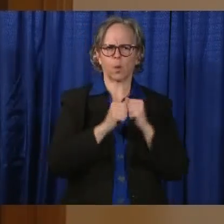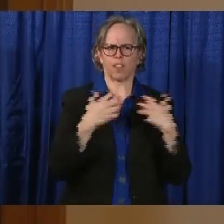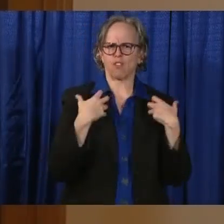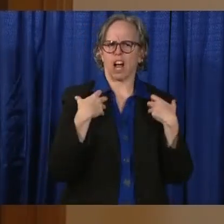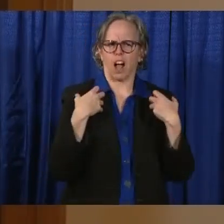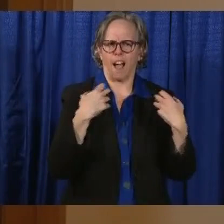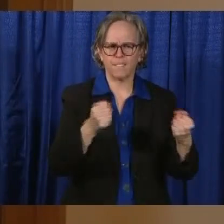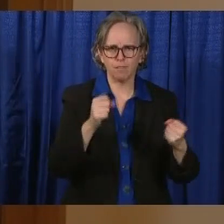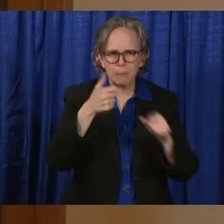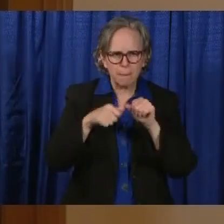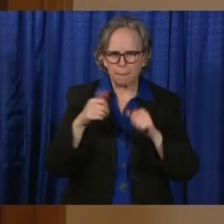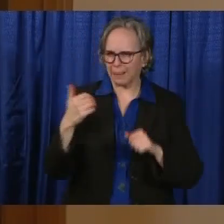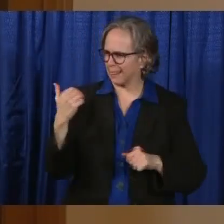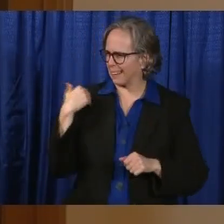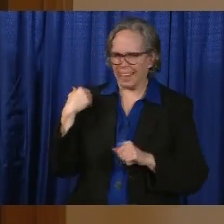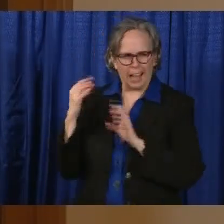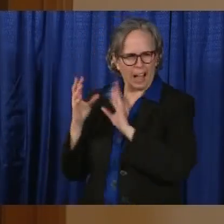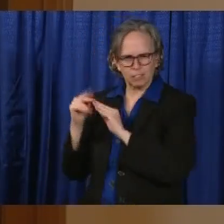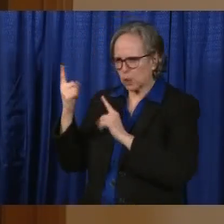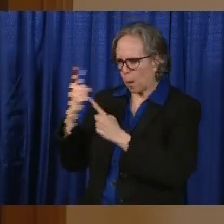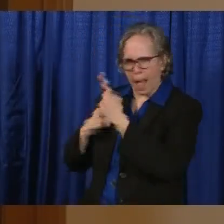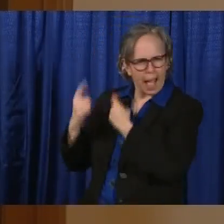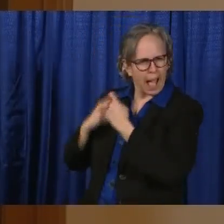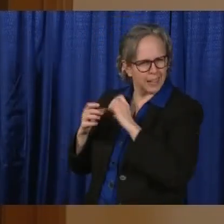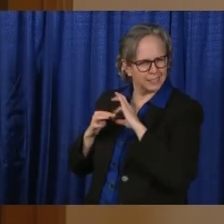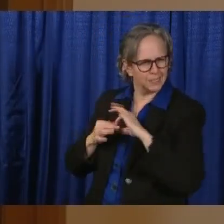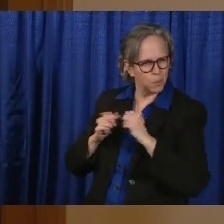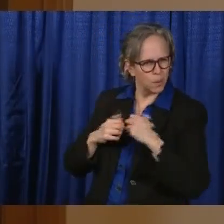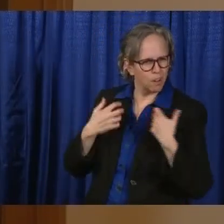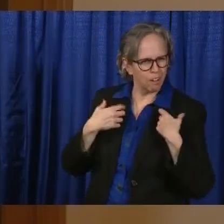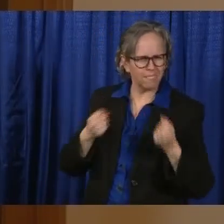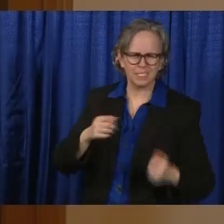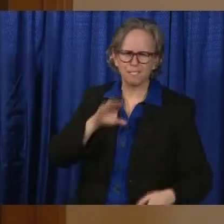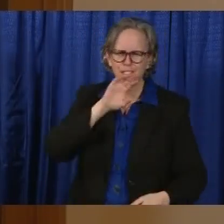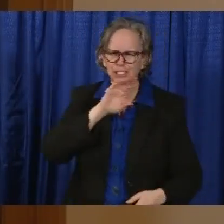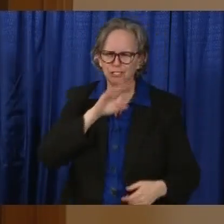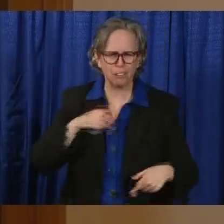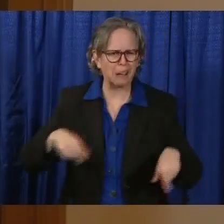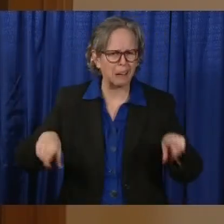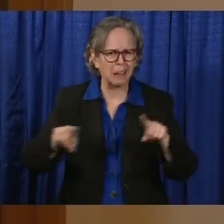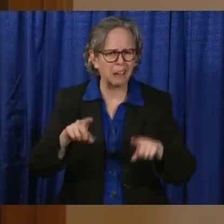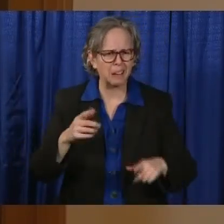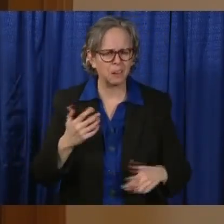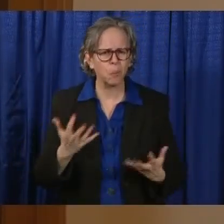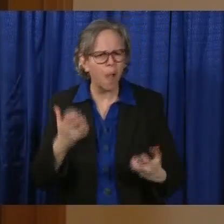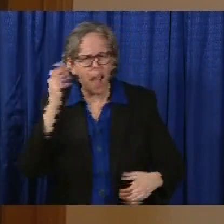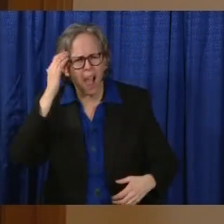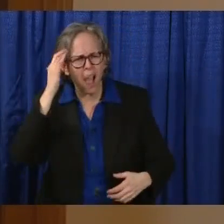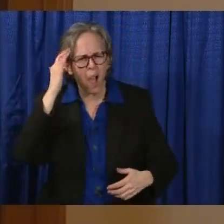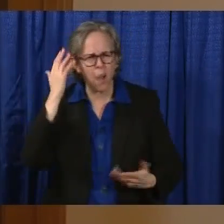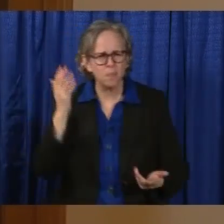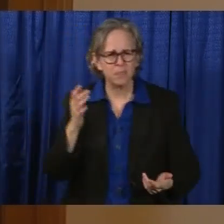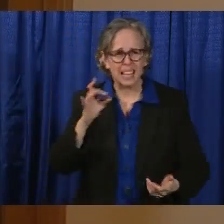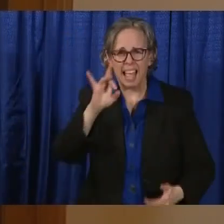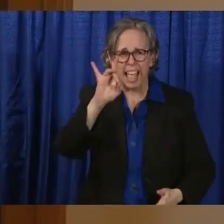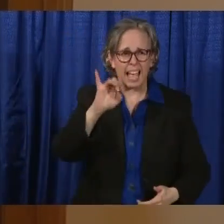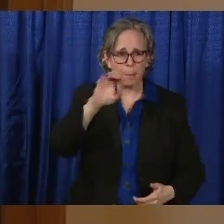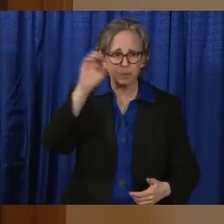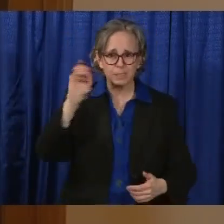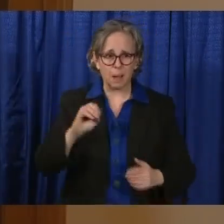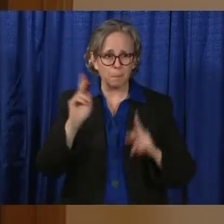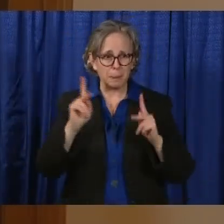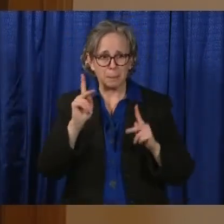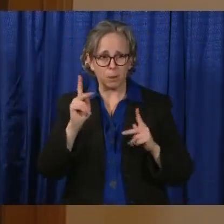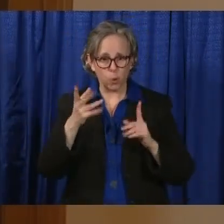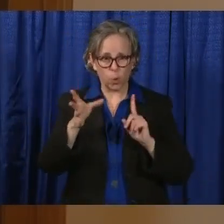us. Over 80%, if not more, of folks who have this virus are at home and are not tested.